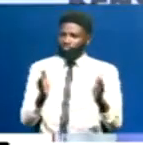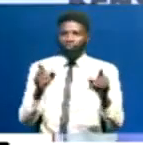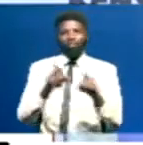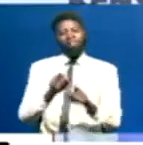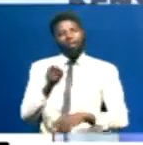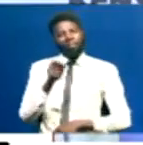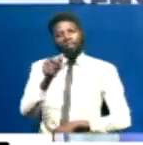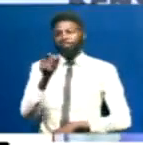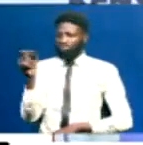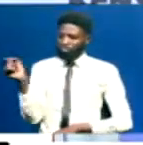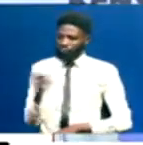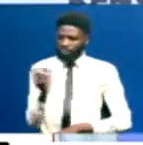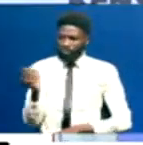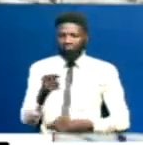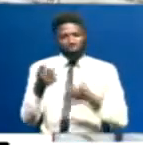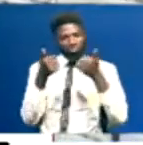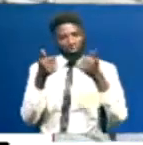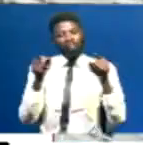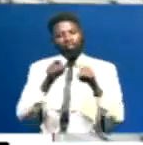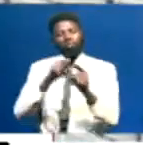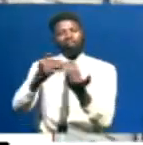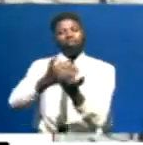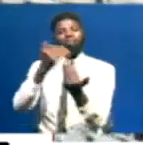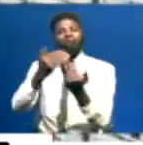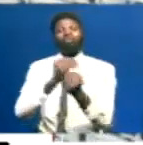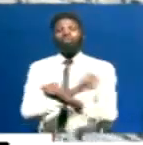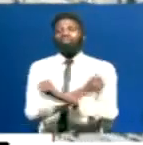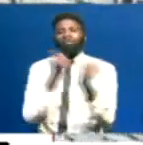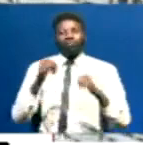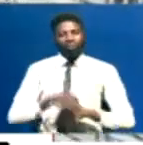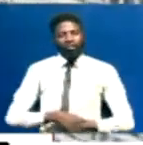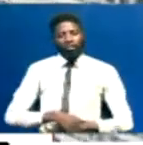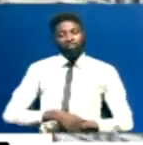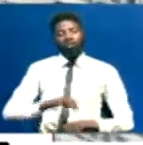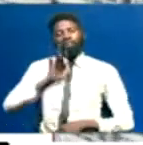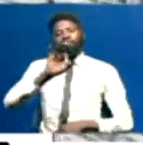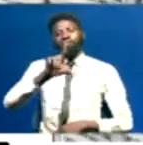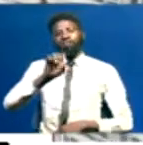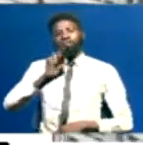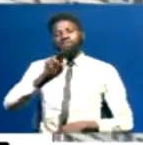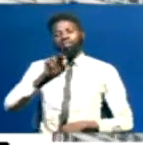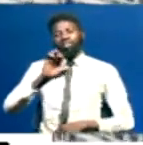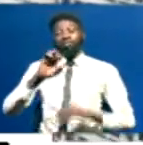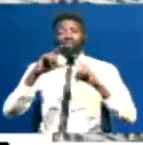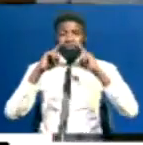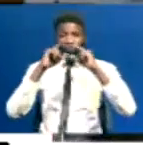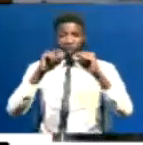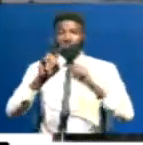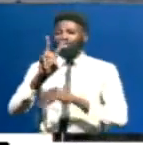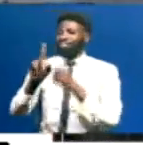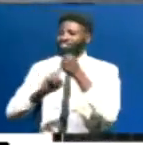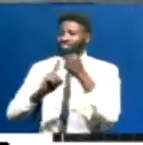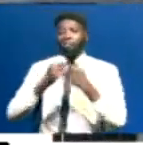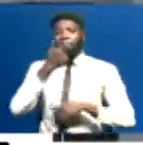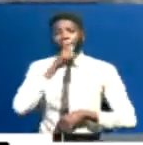salaries and be treated well. Boris says already 26 private recruitment agencies have been registered